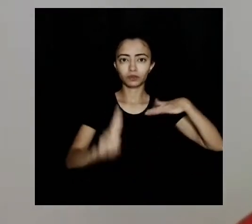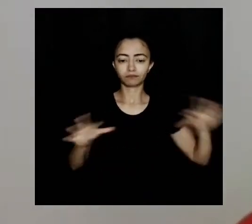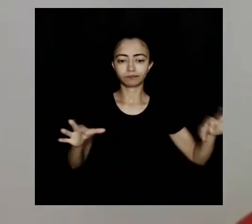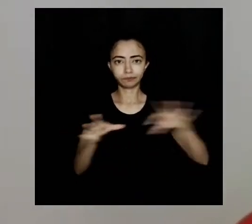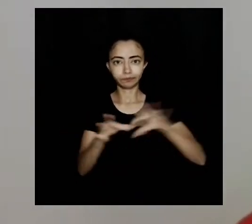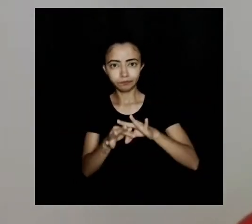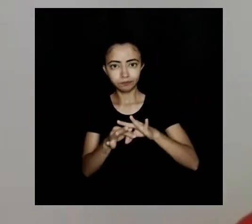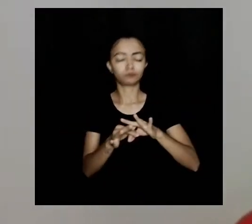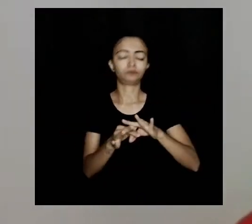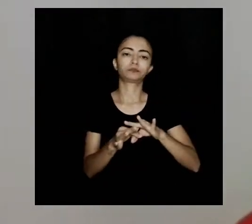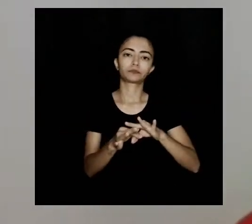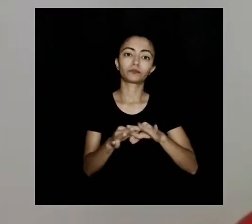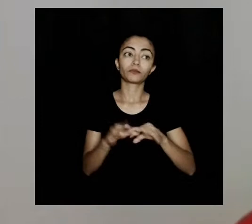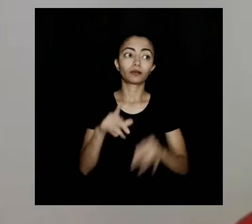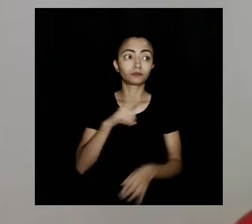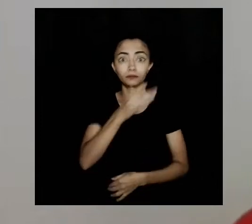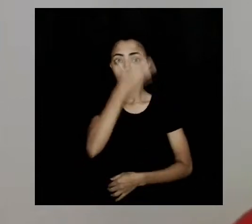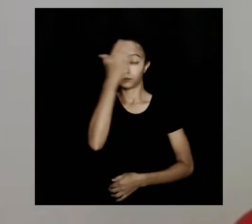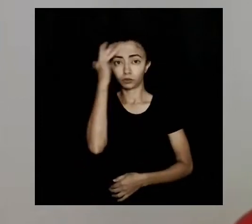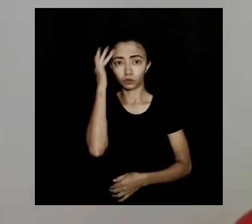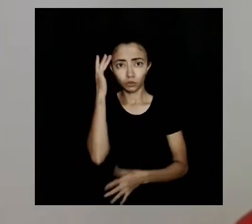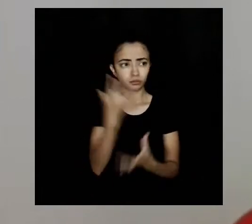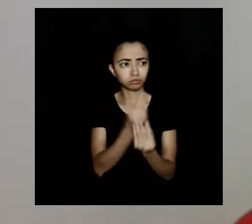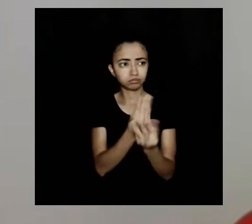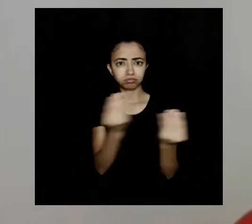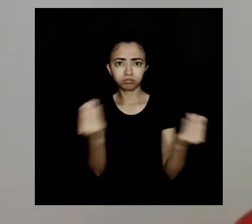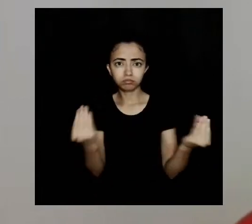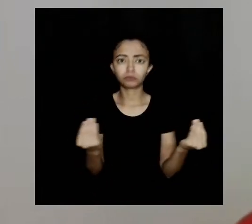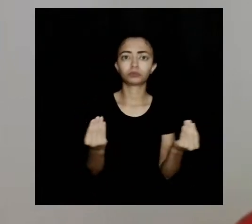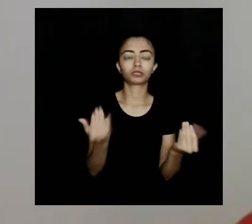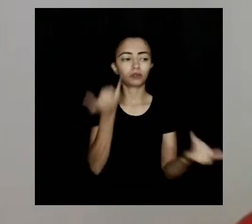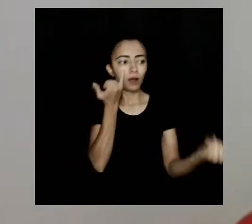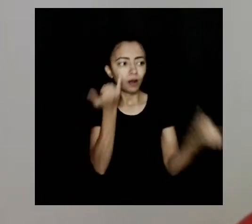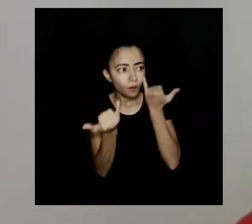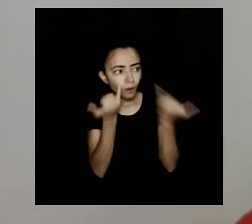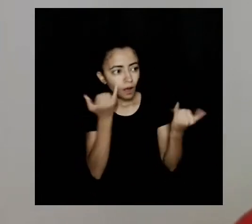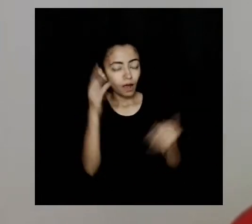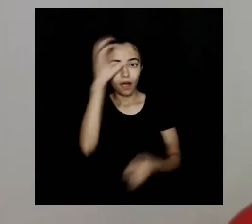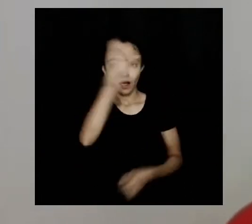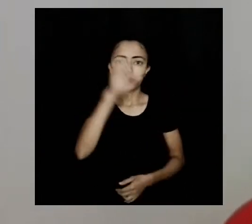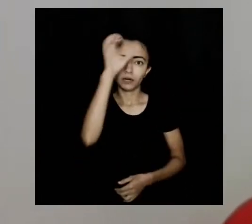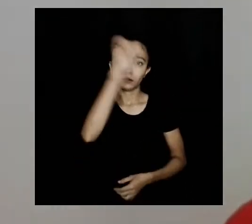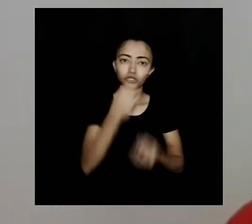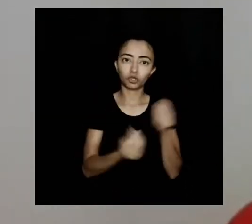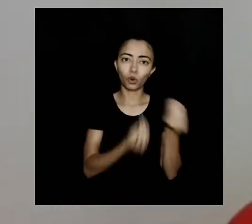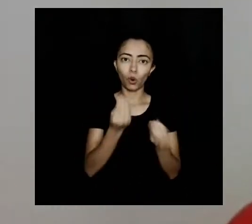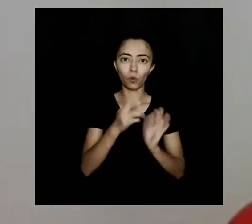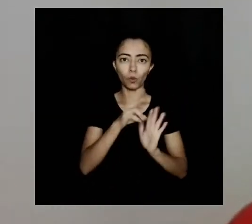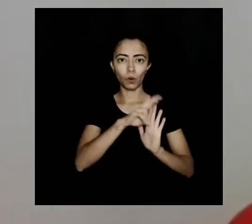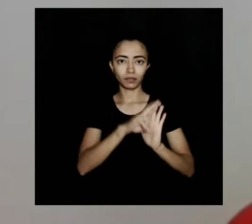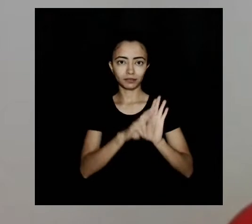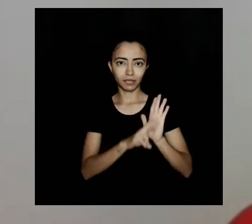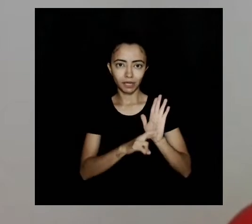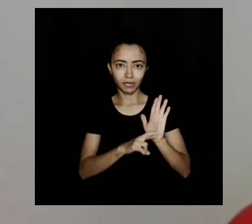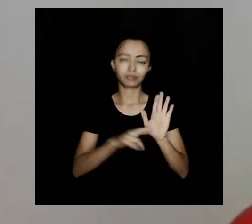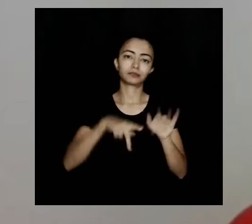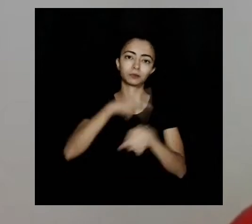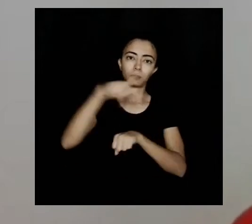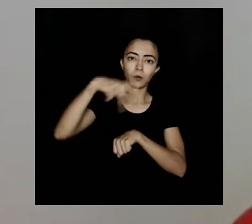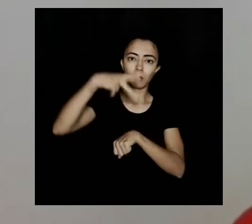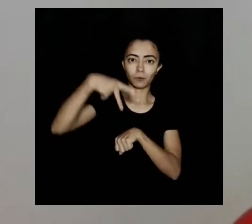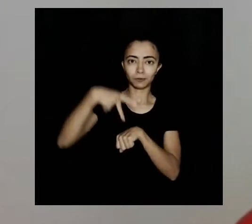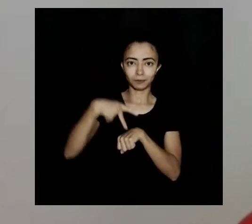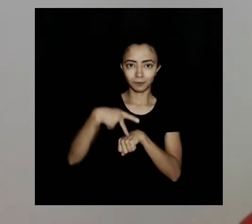in South America, where many people are receiving these instructions about international codes.